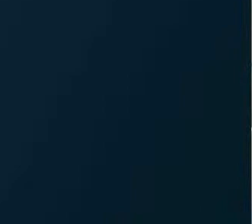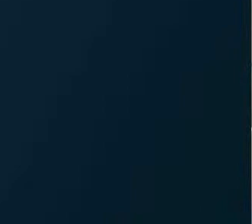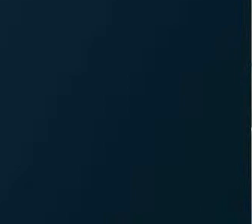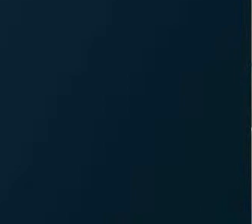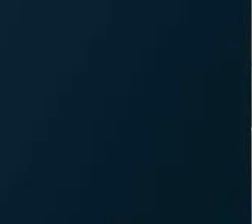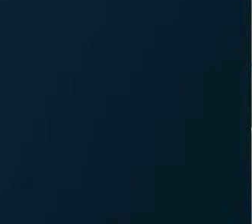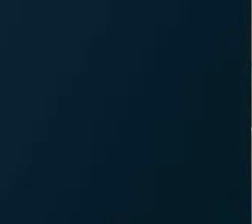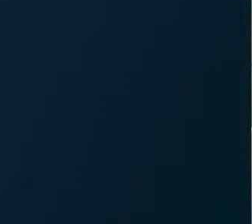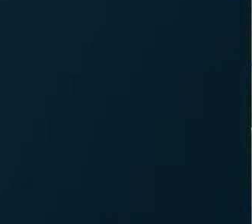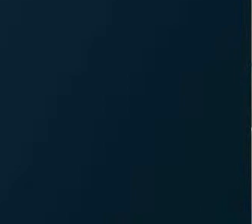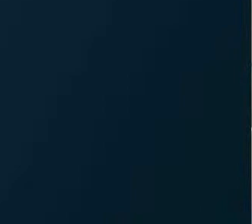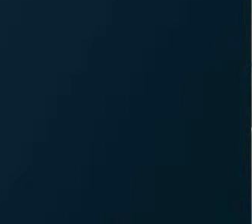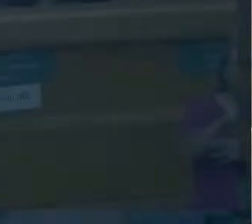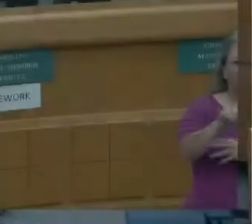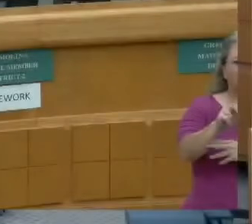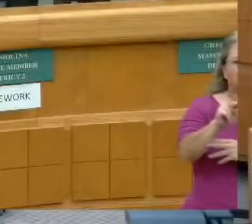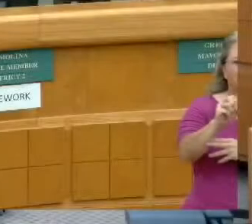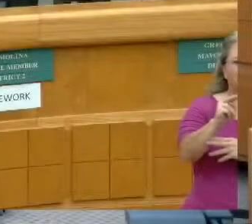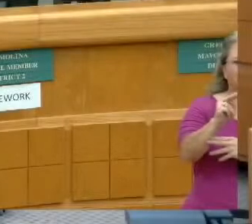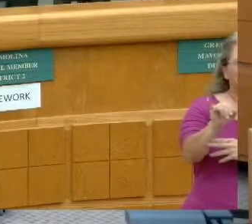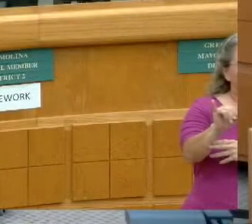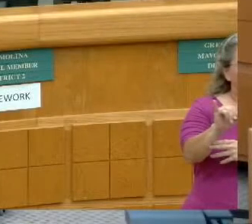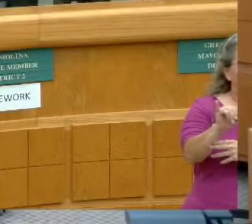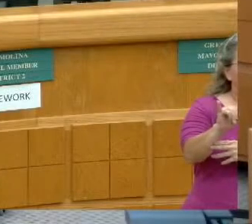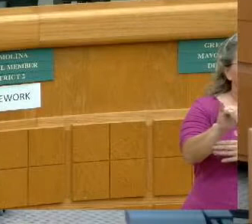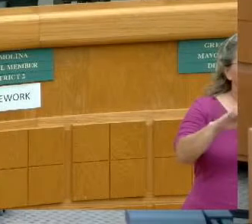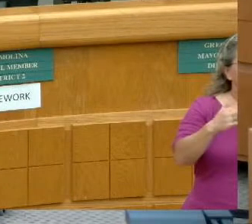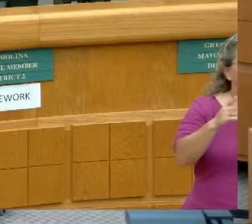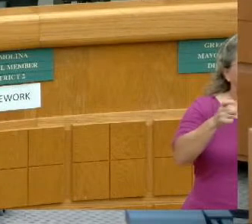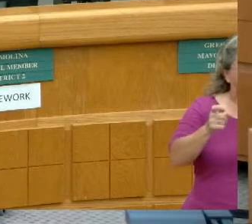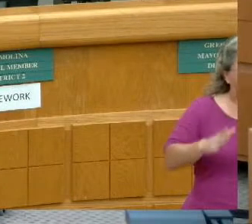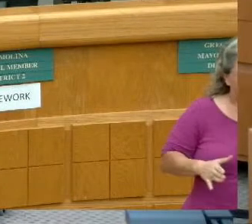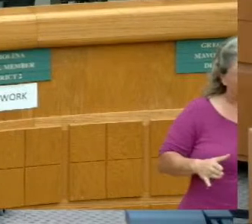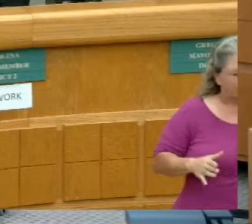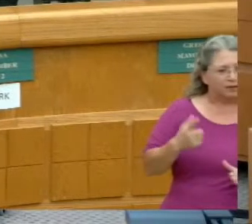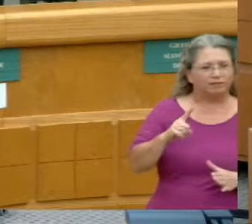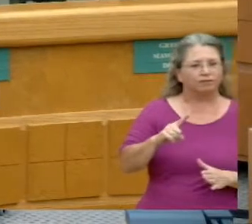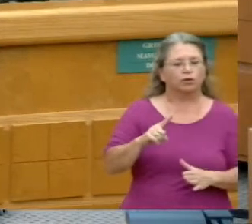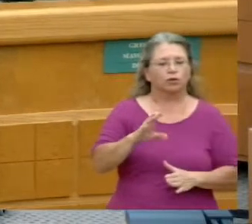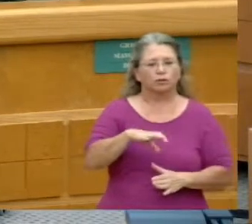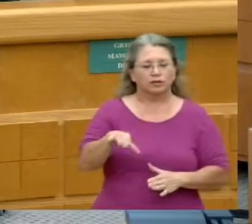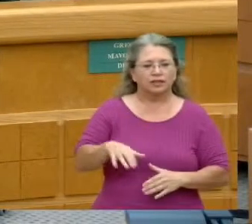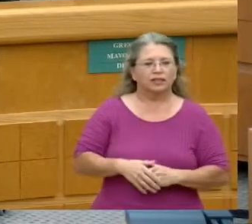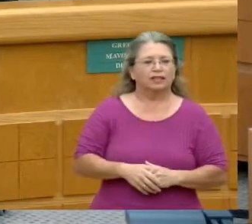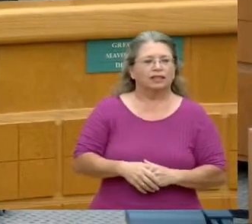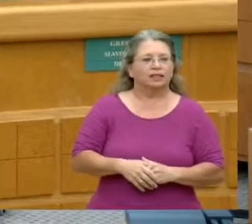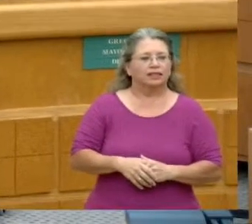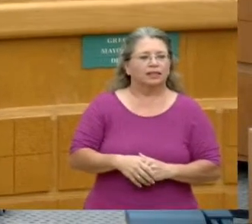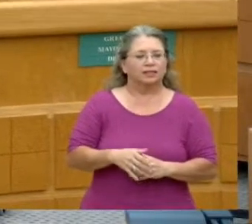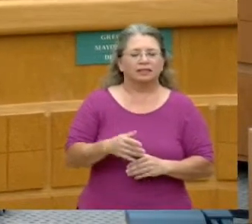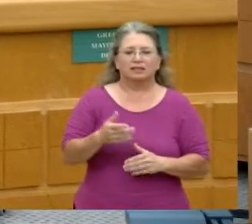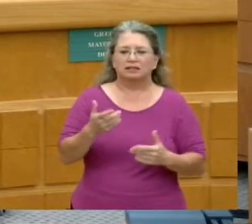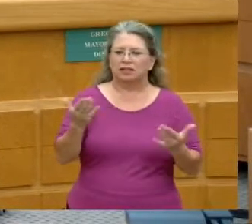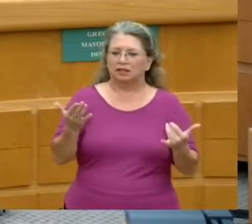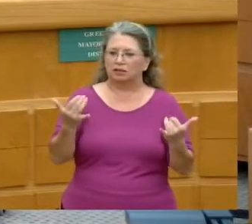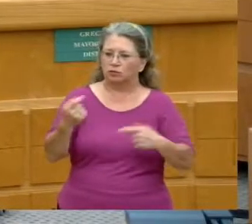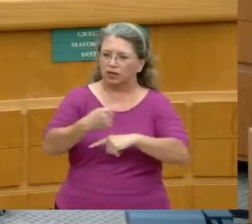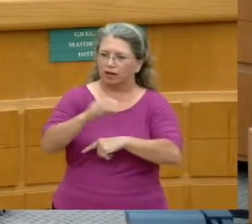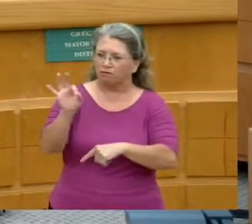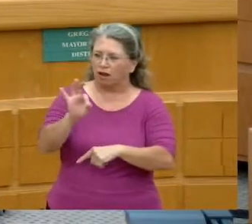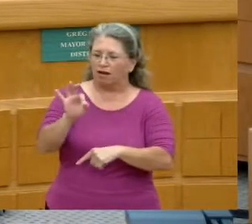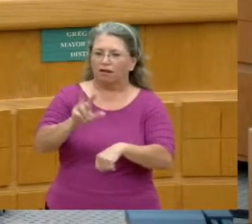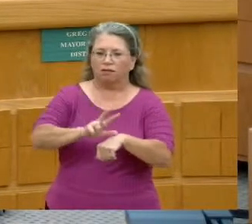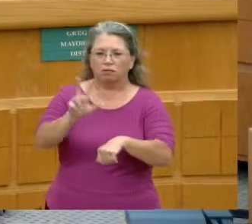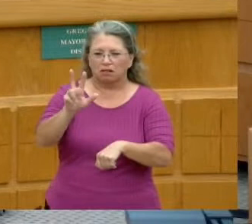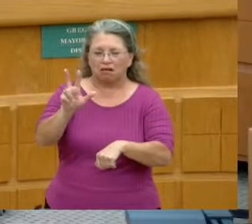Peter Zanoni. I'm the city manager for the city of Corpus Christi. And we're here today on a Friday at 3 o'clock, a little past 3, to do